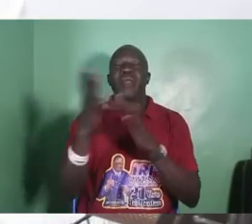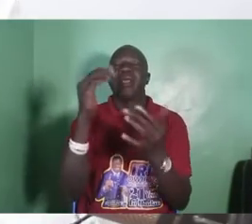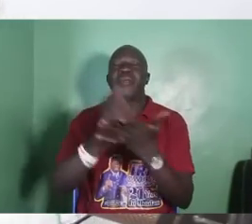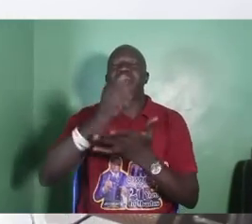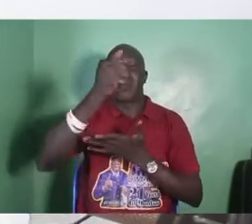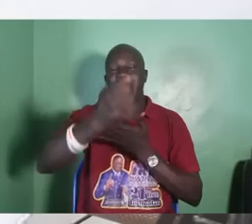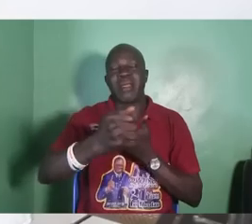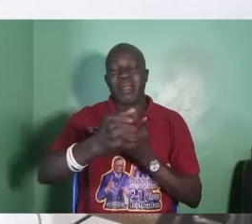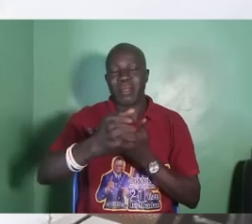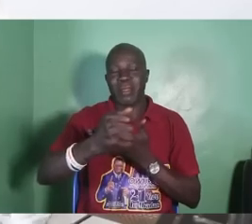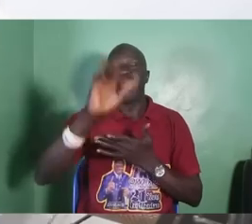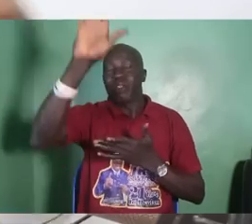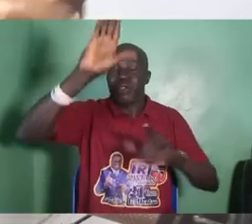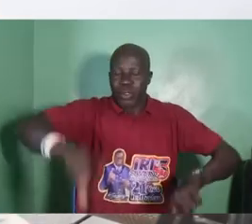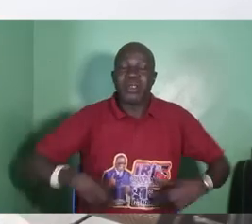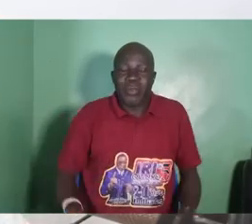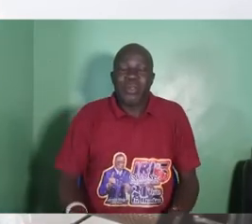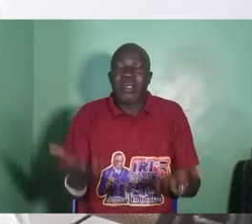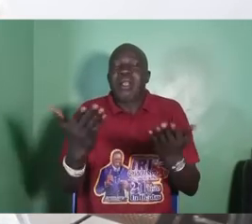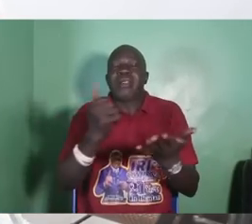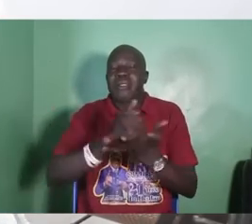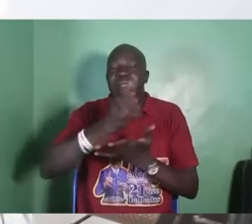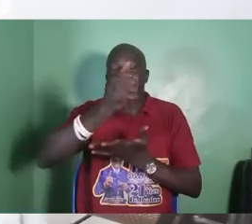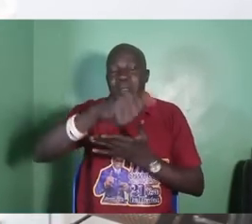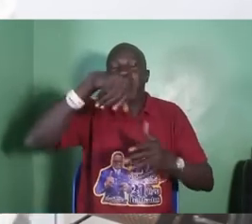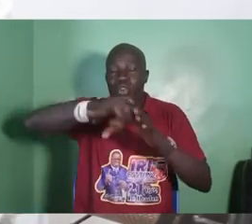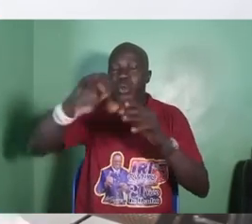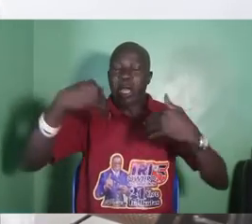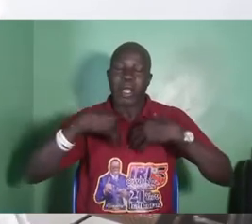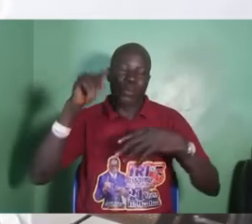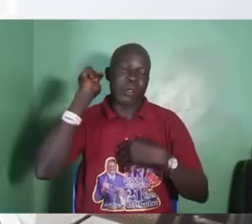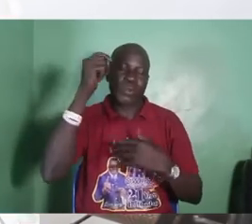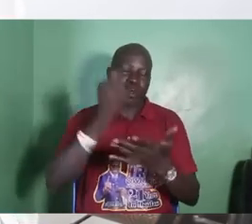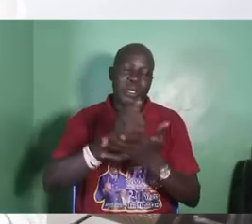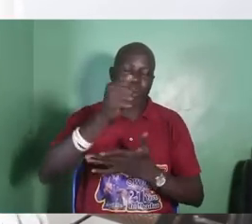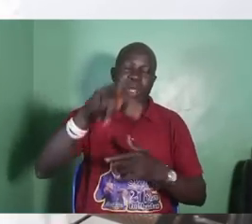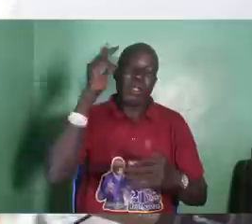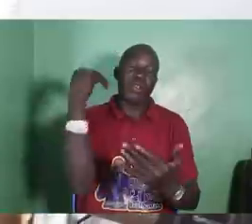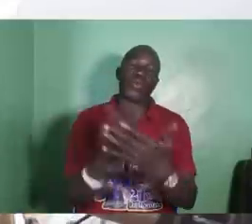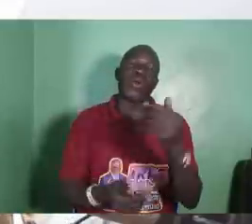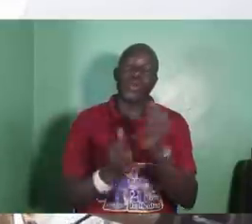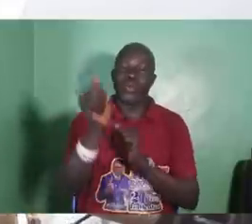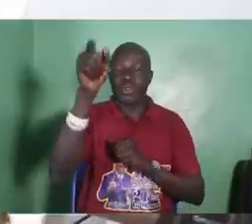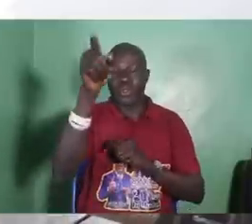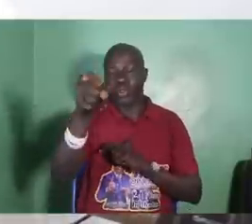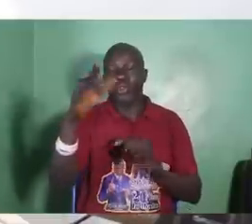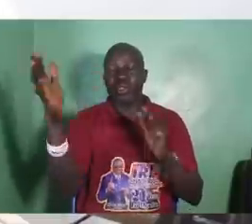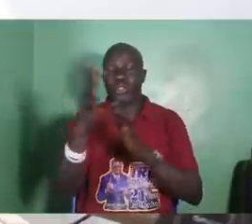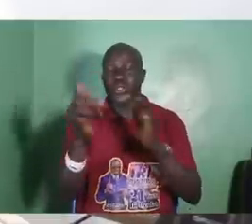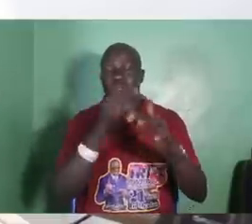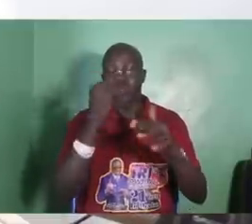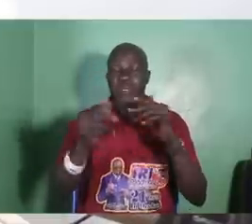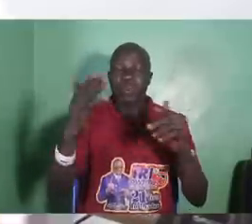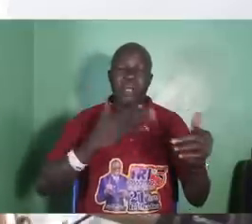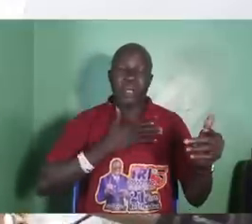Jesus, amen, aye ma dide, amen, wa ni testimony, amen, yo de dara fu, amen, Jesus